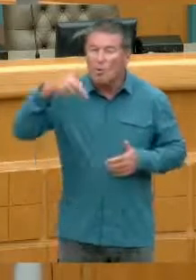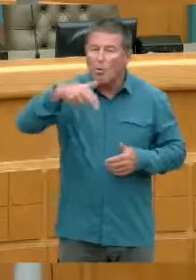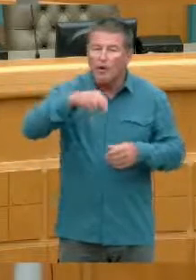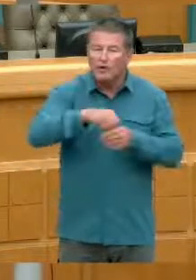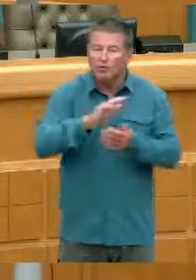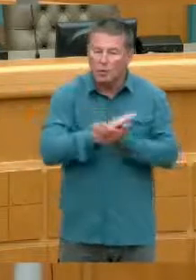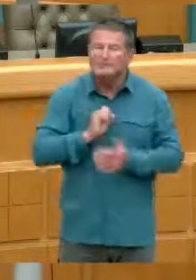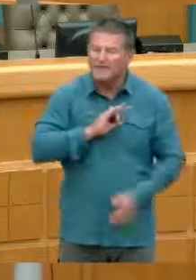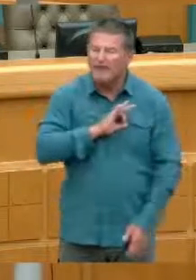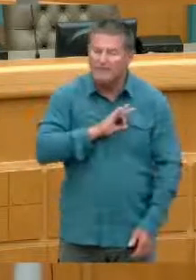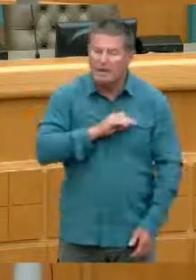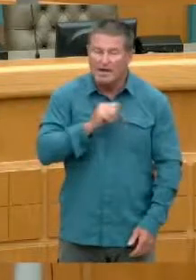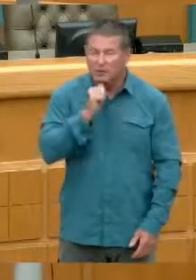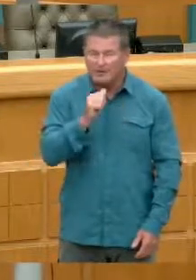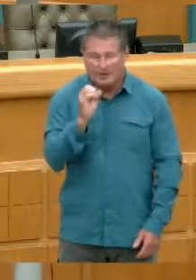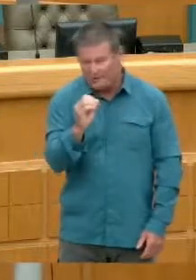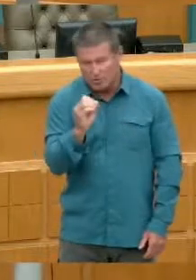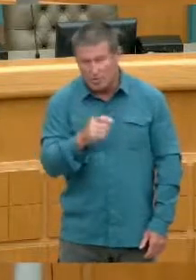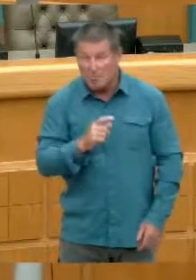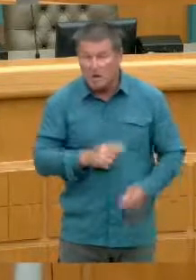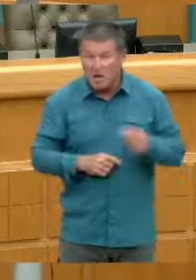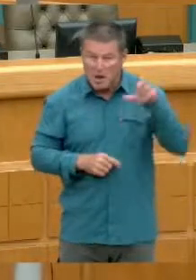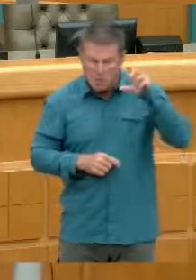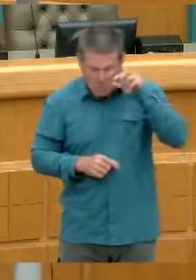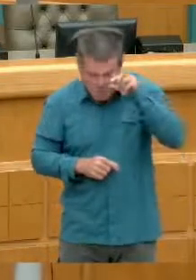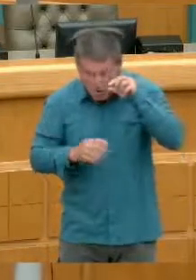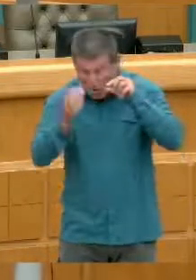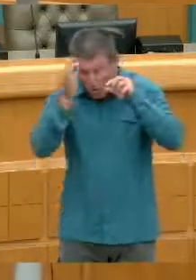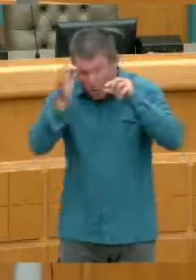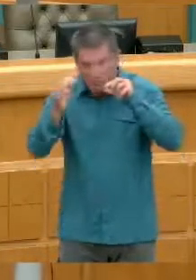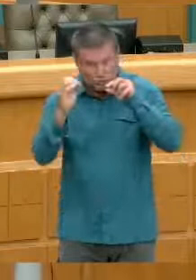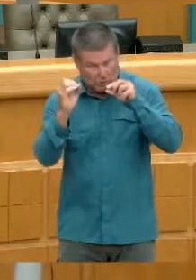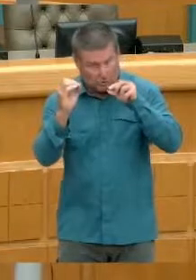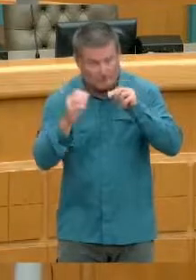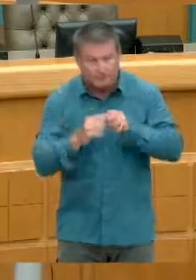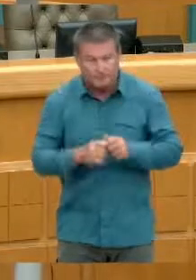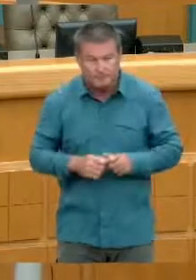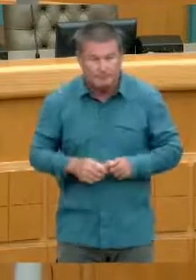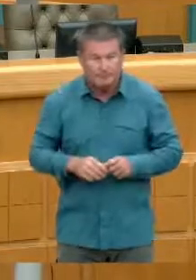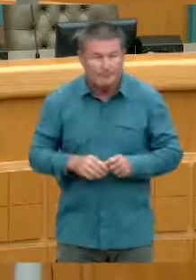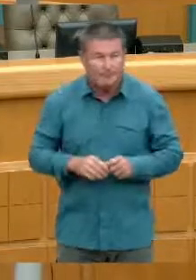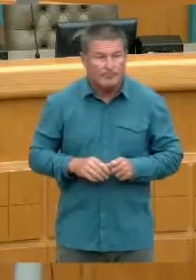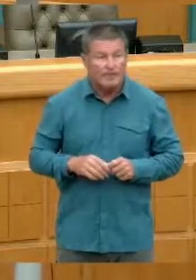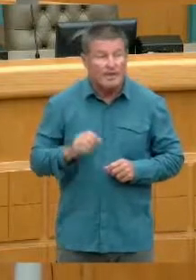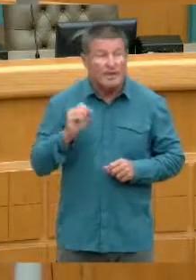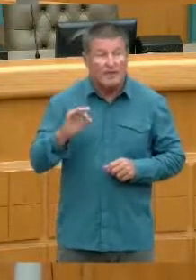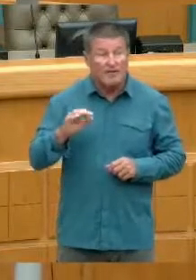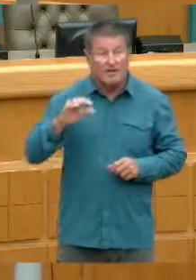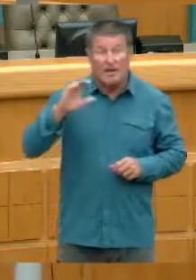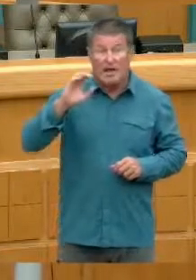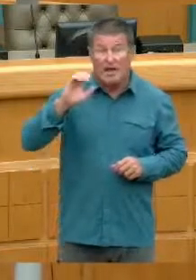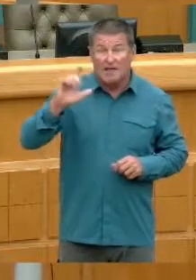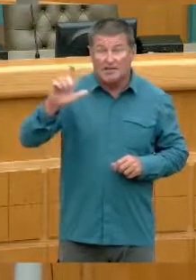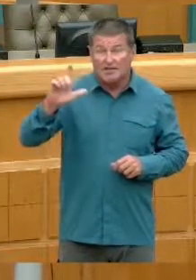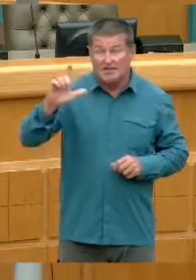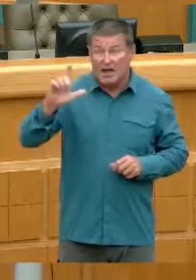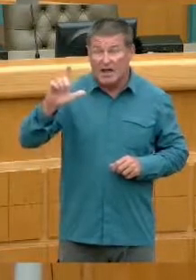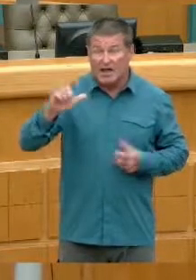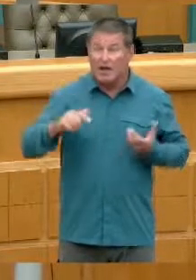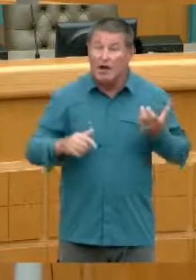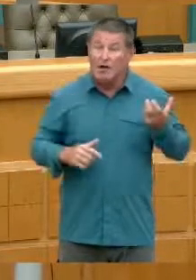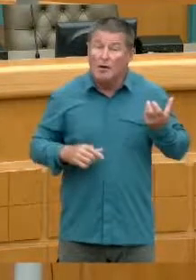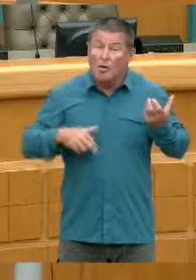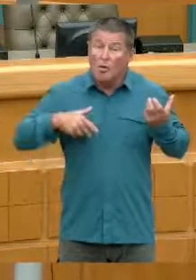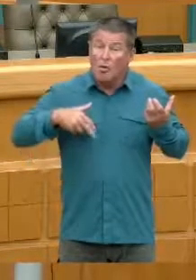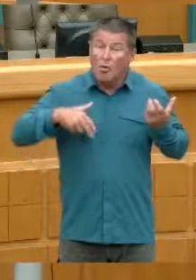schools. It doesn't go to 0, but it comes pretty darn close. And so the way this works is that if a cell phone pretty much goes onto the property